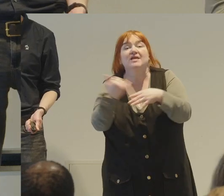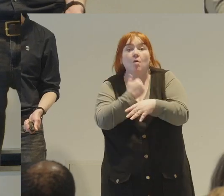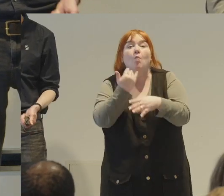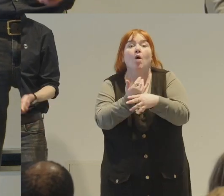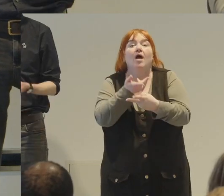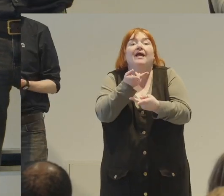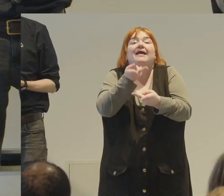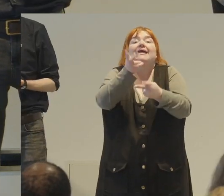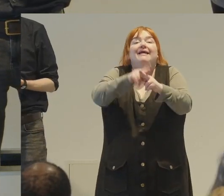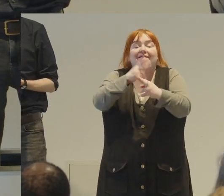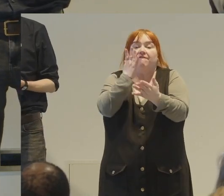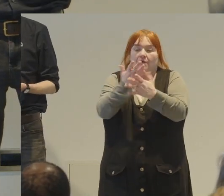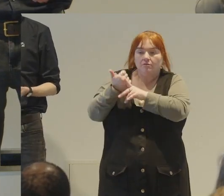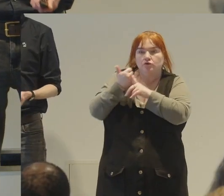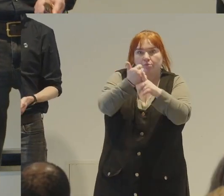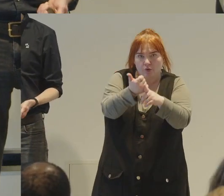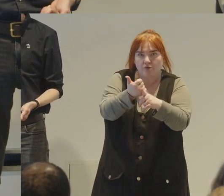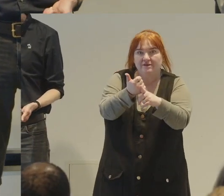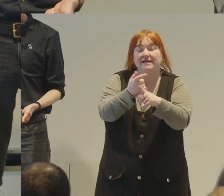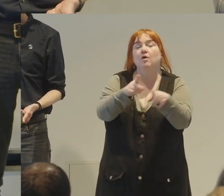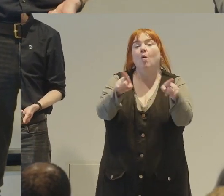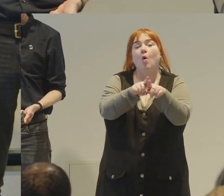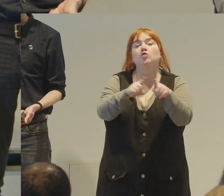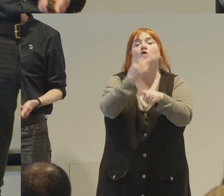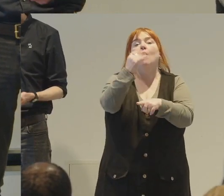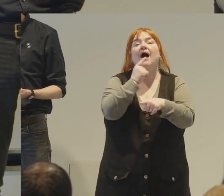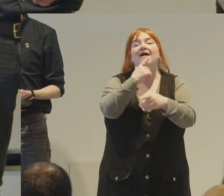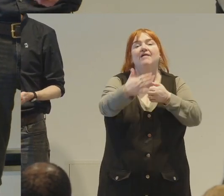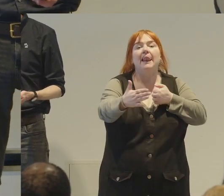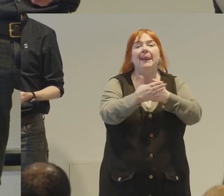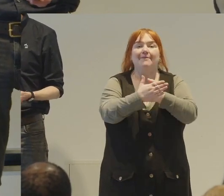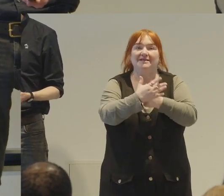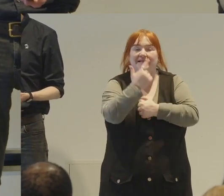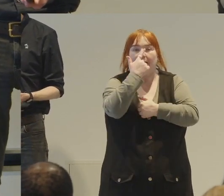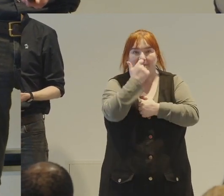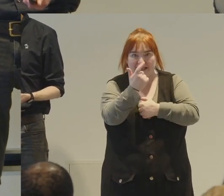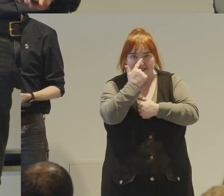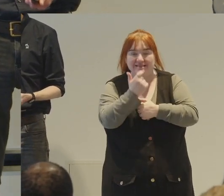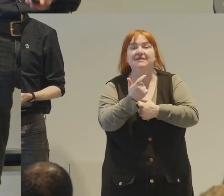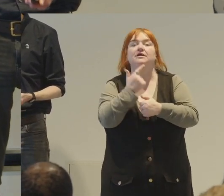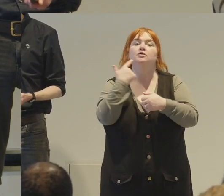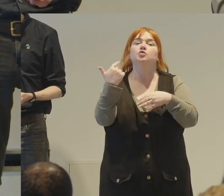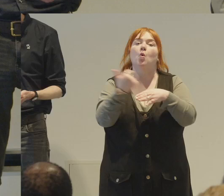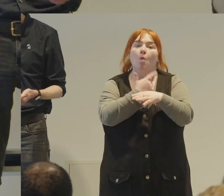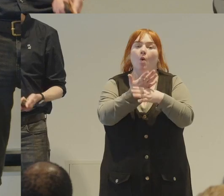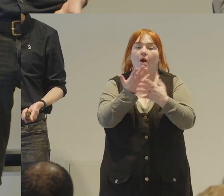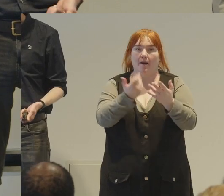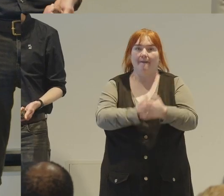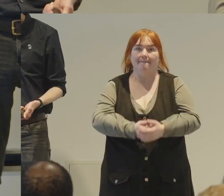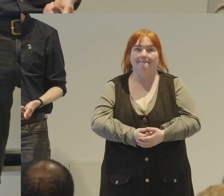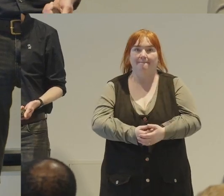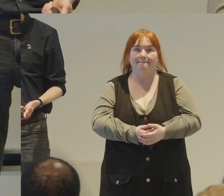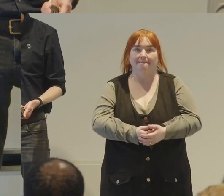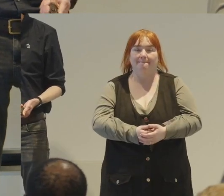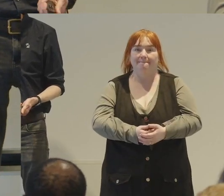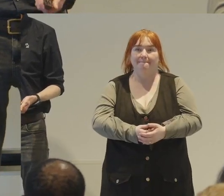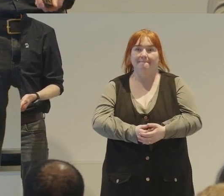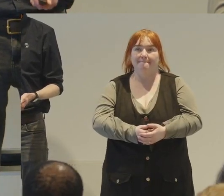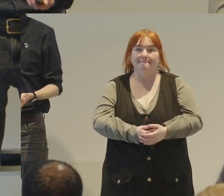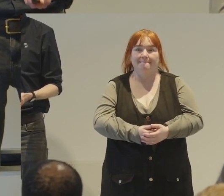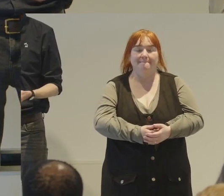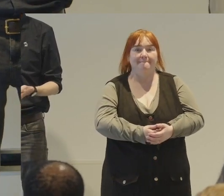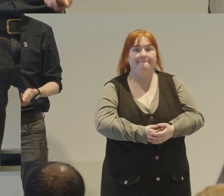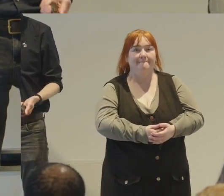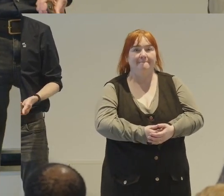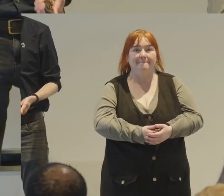can work a certain amount. And just to say, I suppose, again, the reasoning for that is if you didn't need that support, in